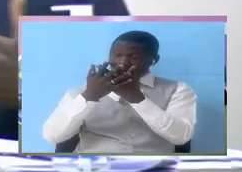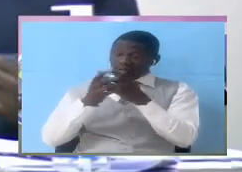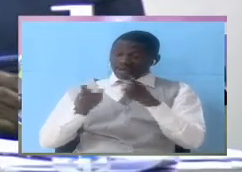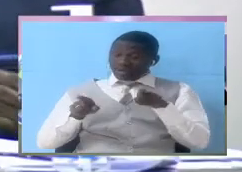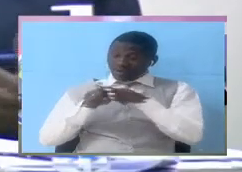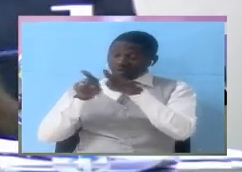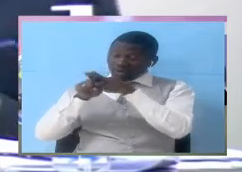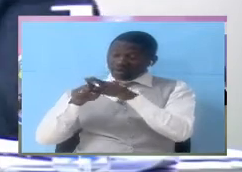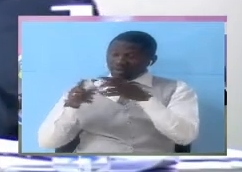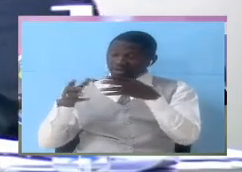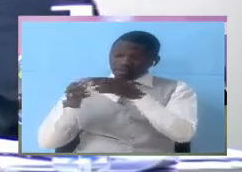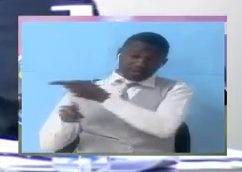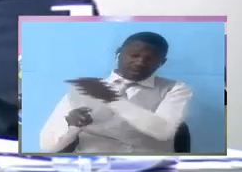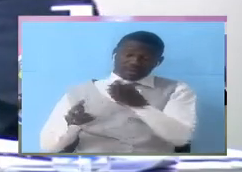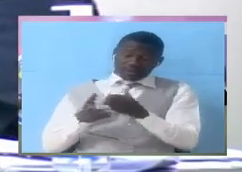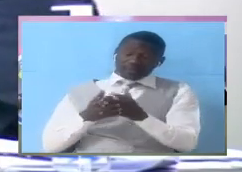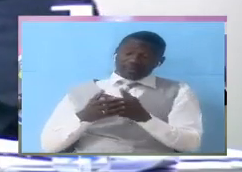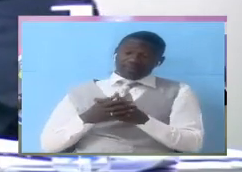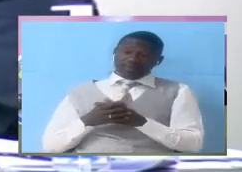You preferred yourself to them.